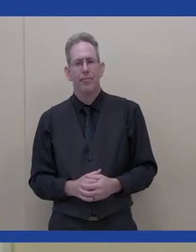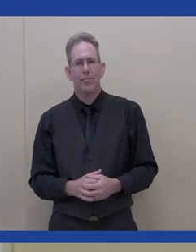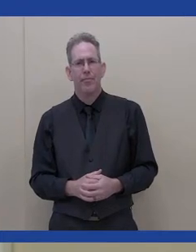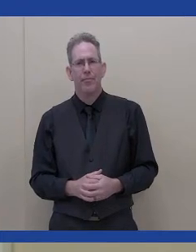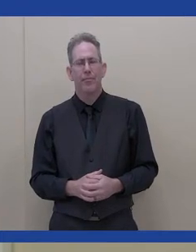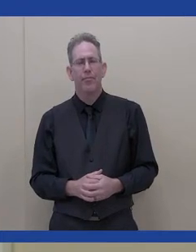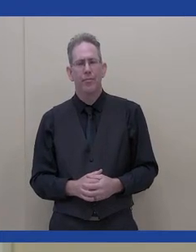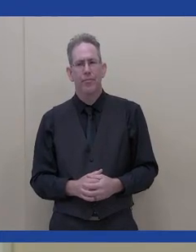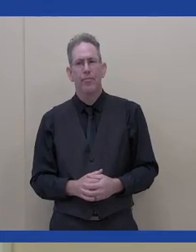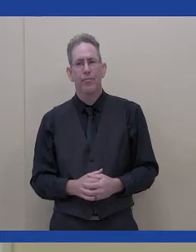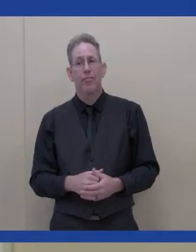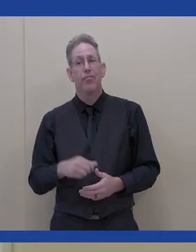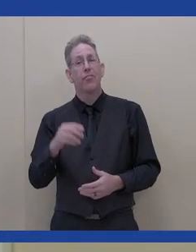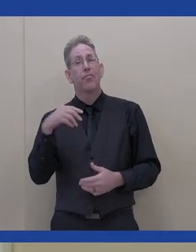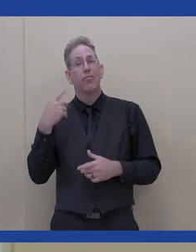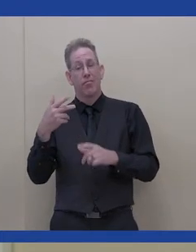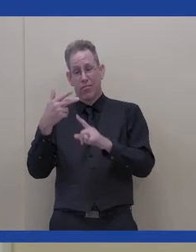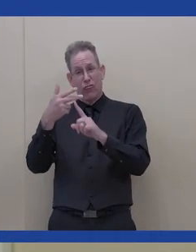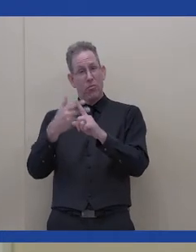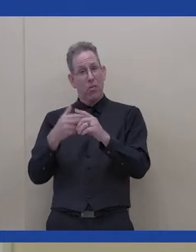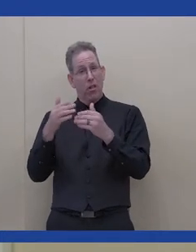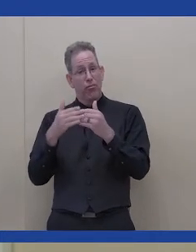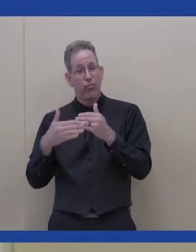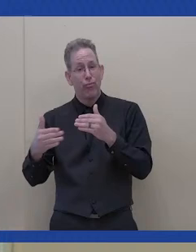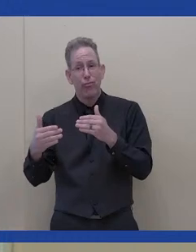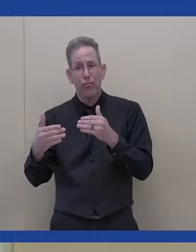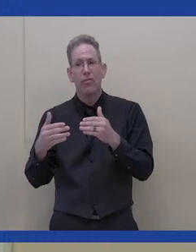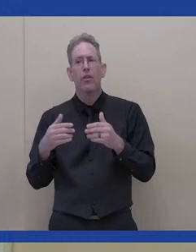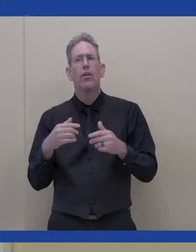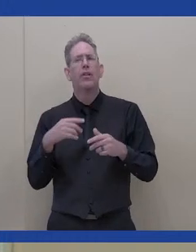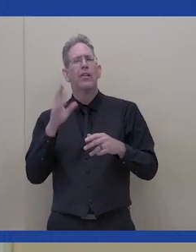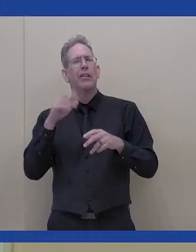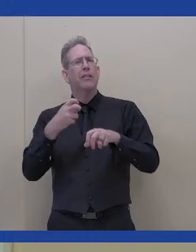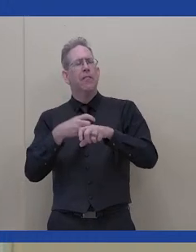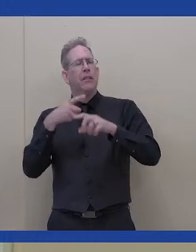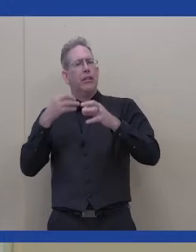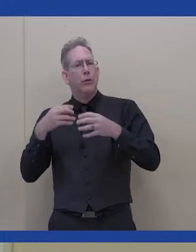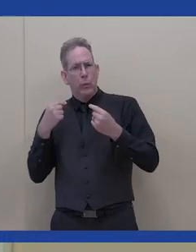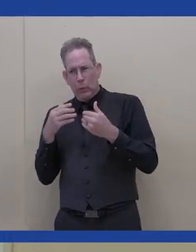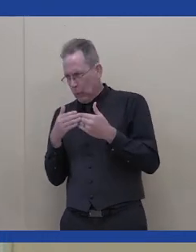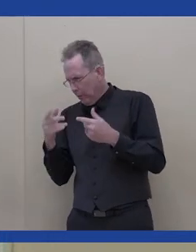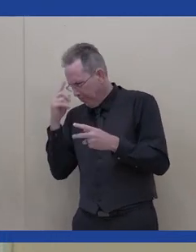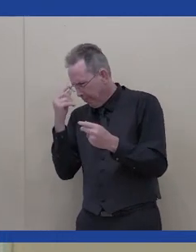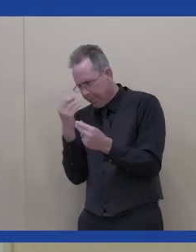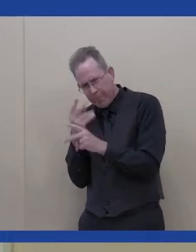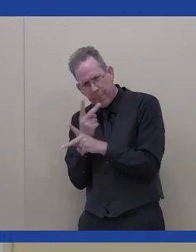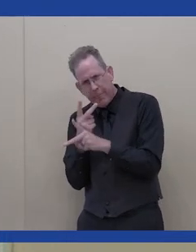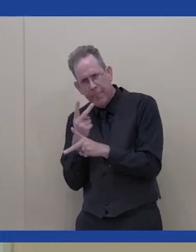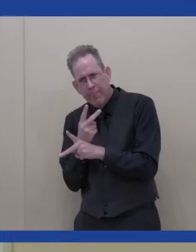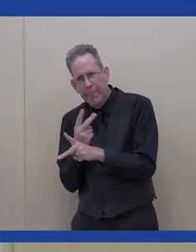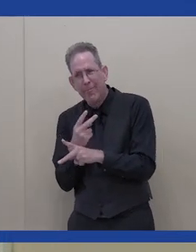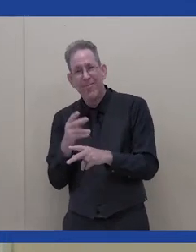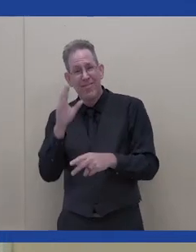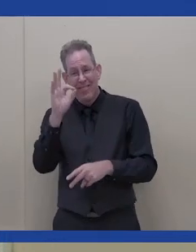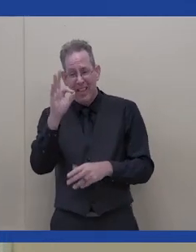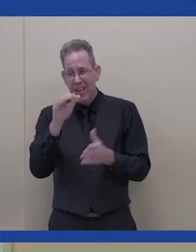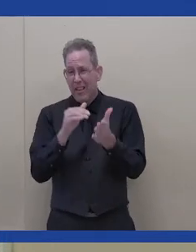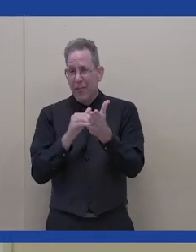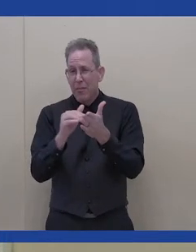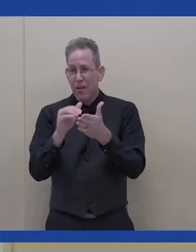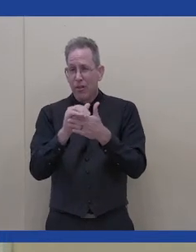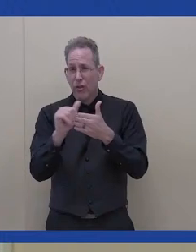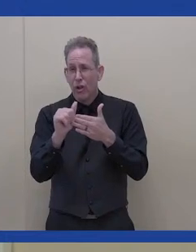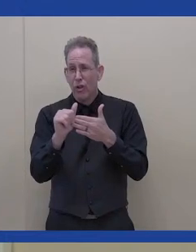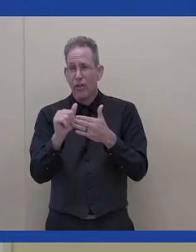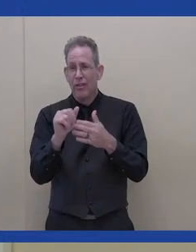Over the next 3 months, we will be asked to make courageous and difficult decisions in order to close a $9 million budget deficit. Together with